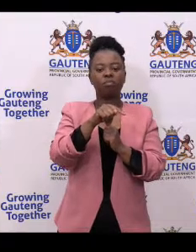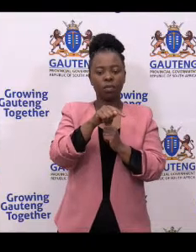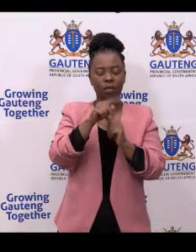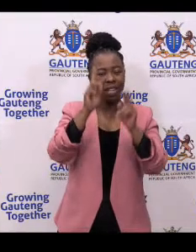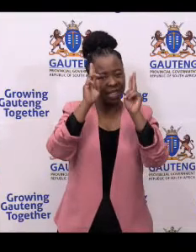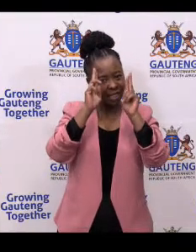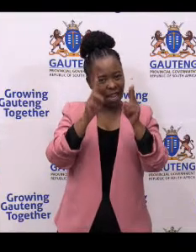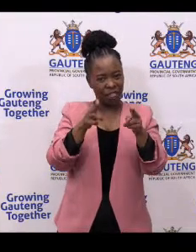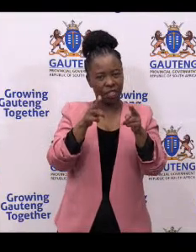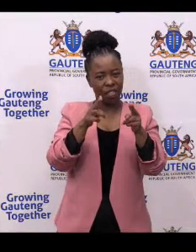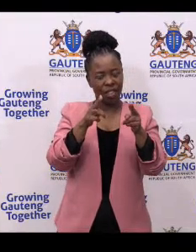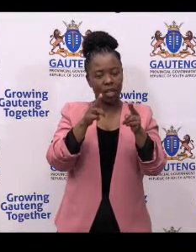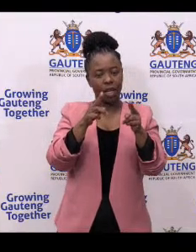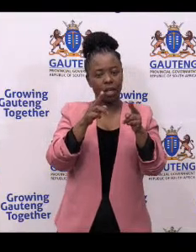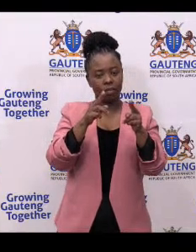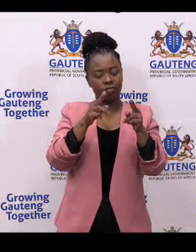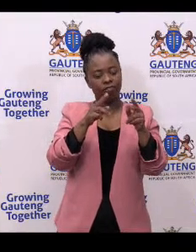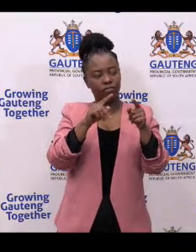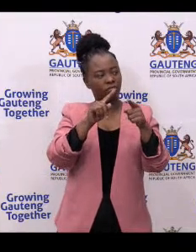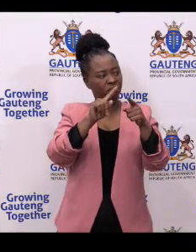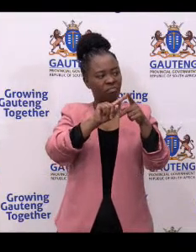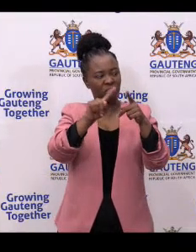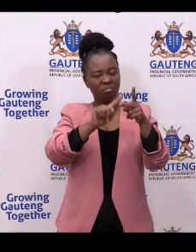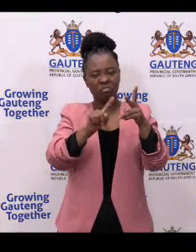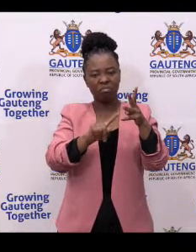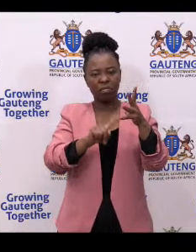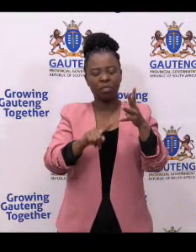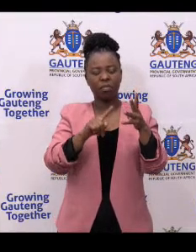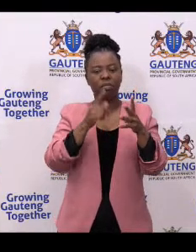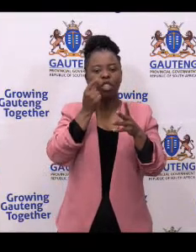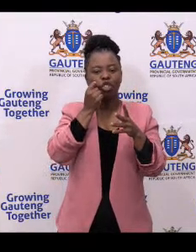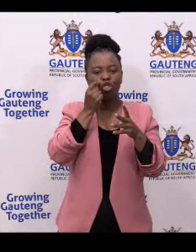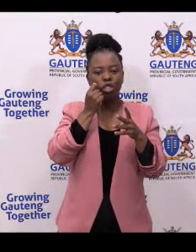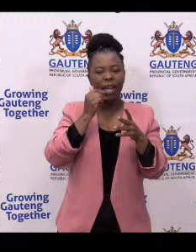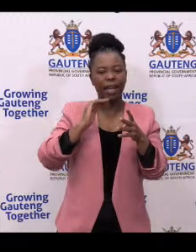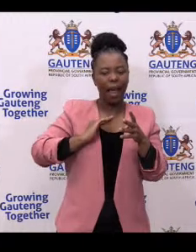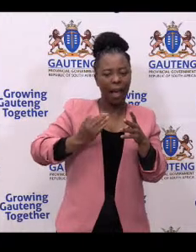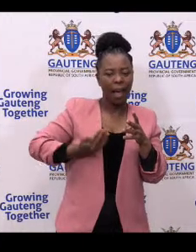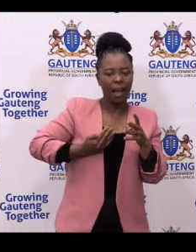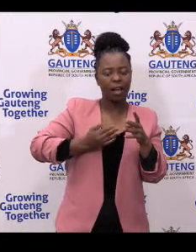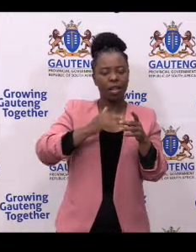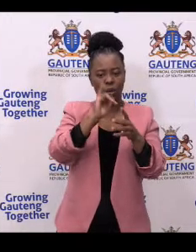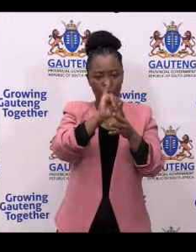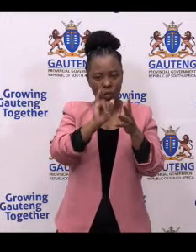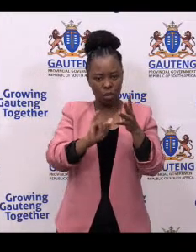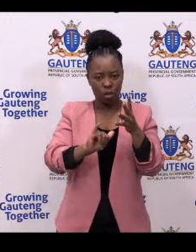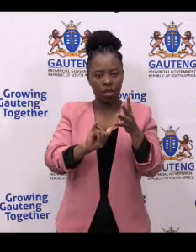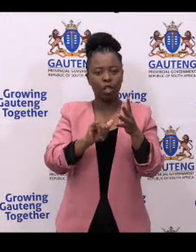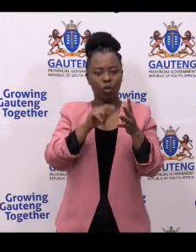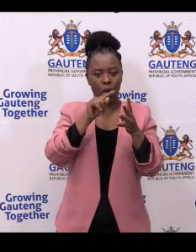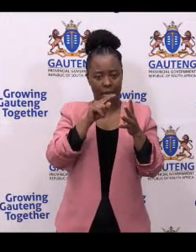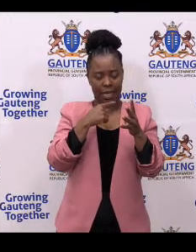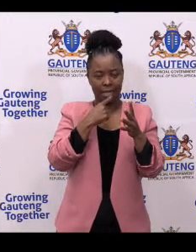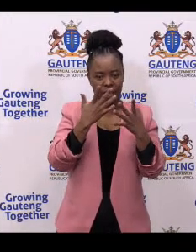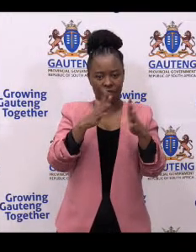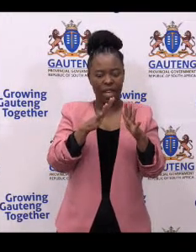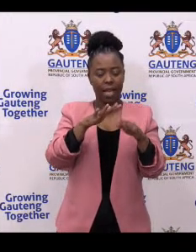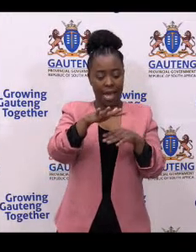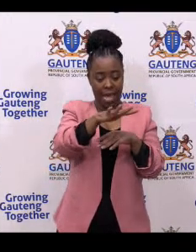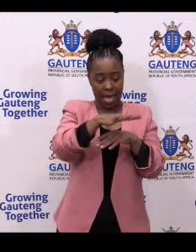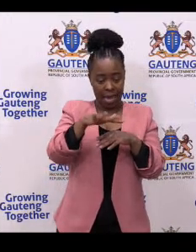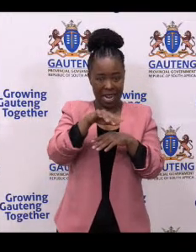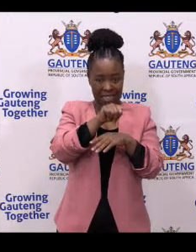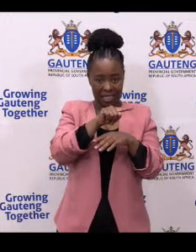death in terms of demographics, in terms of gender. Like I've said, the area that is a big problem is the one